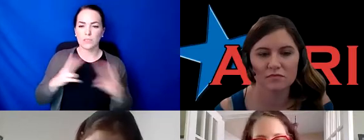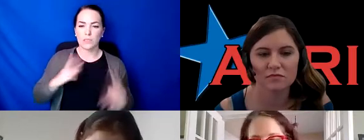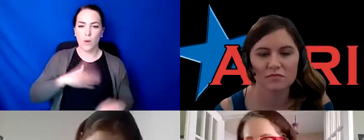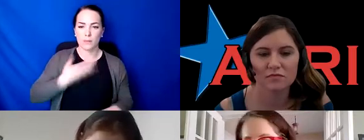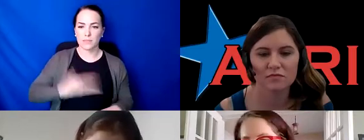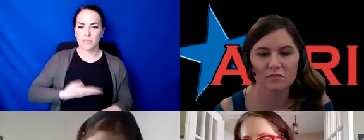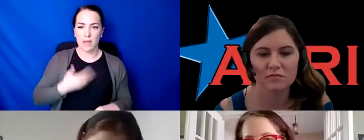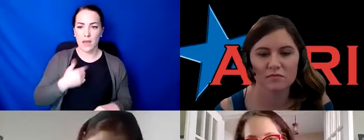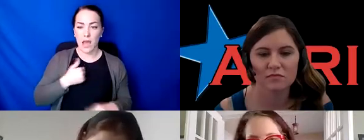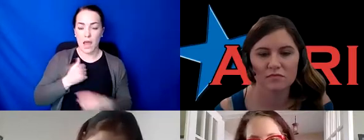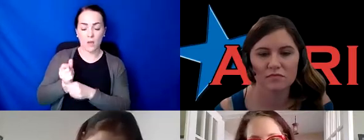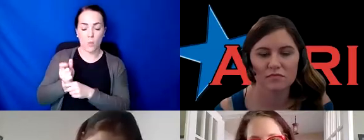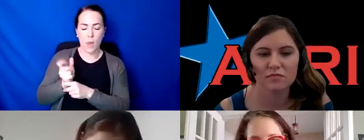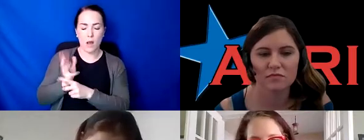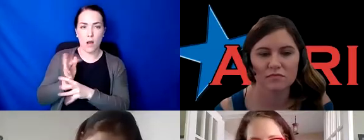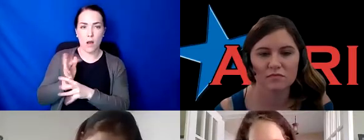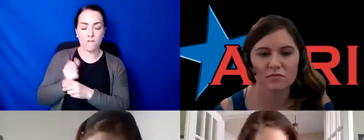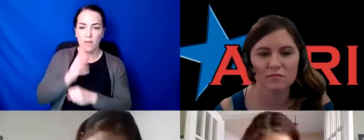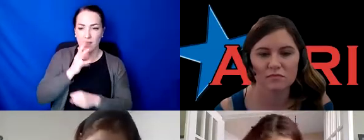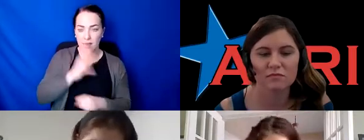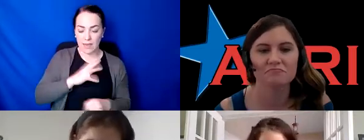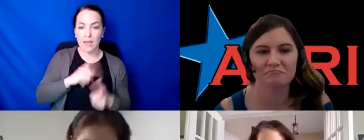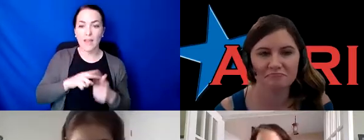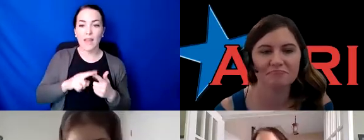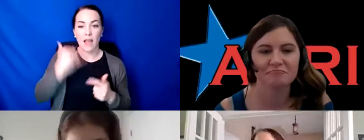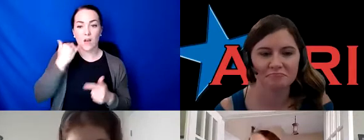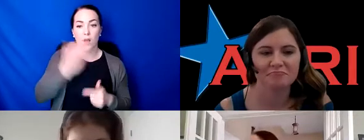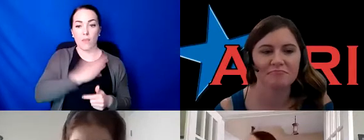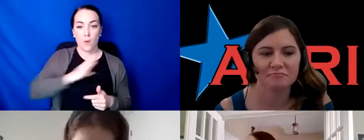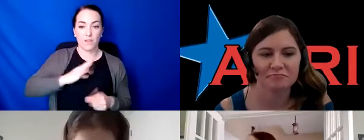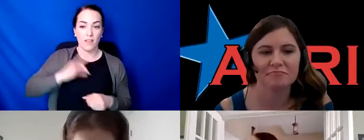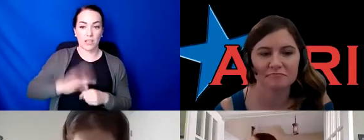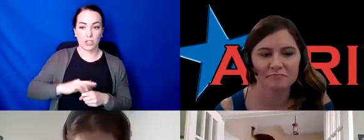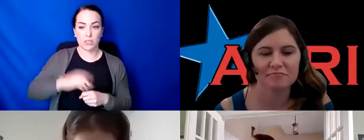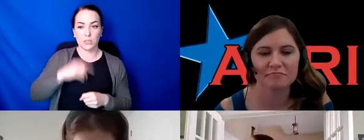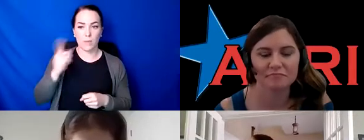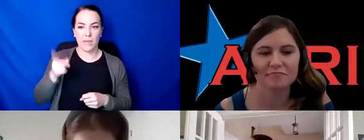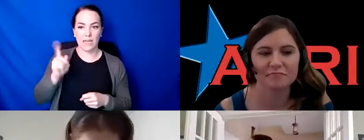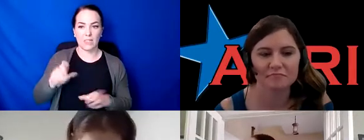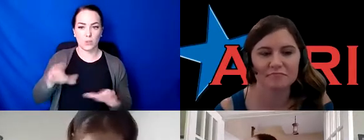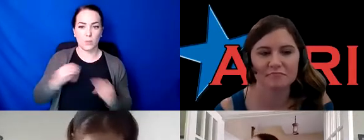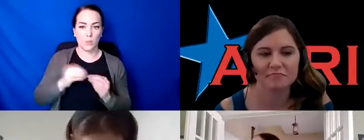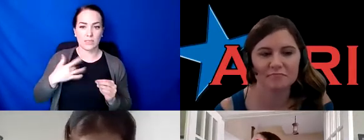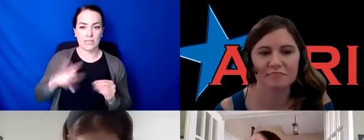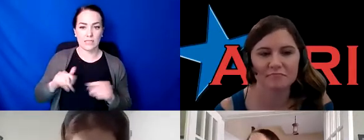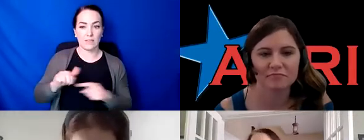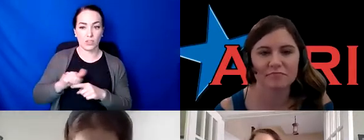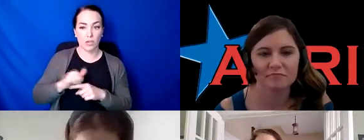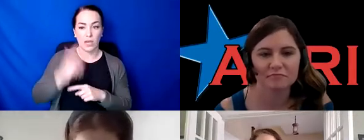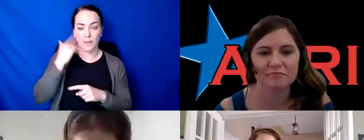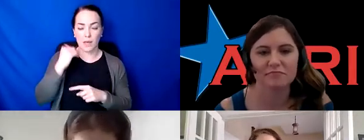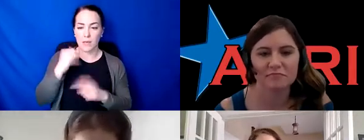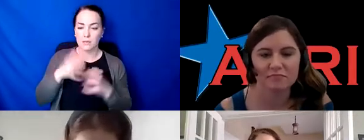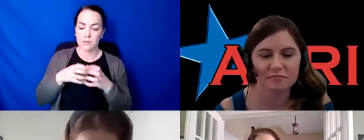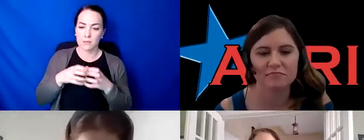basically went off on the lady. And then I called the Board of Elections and told them they need to do some more sensitivity training because it was just